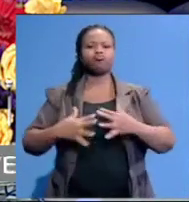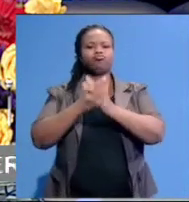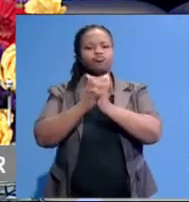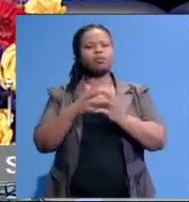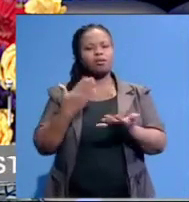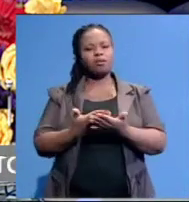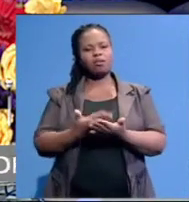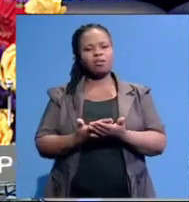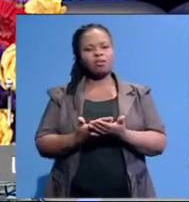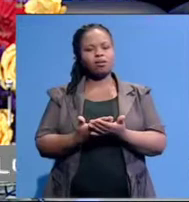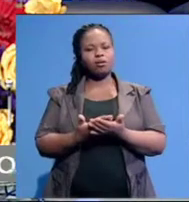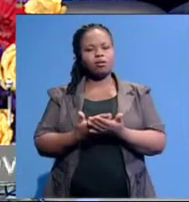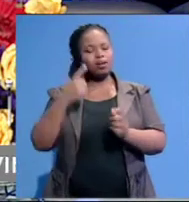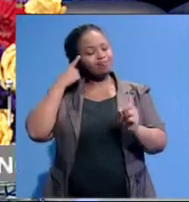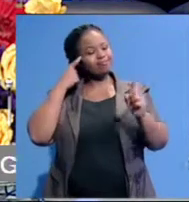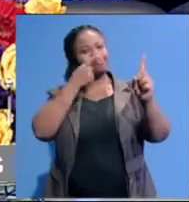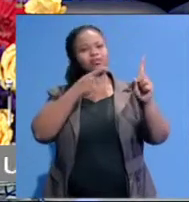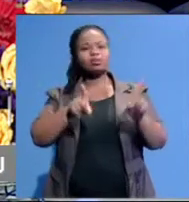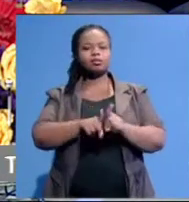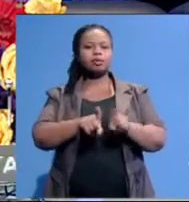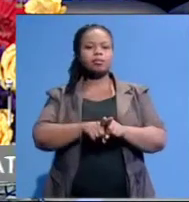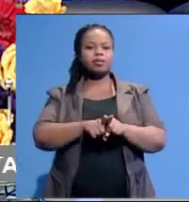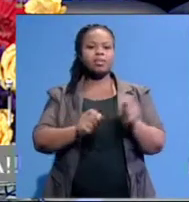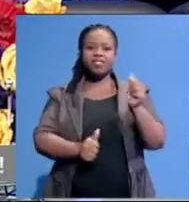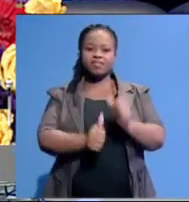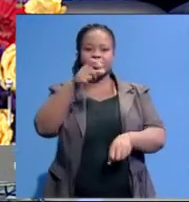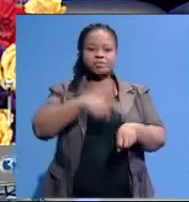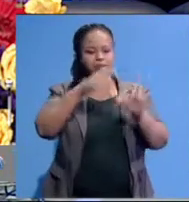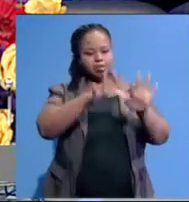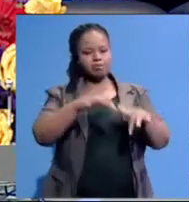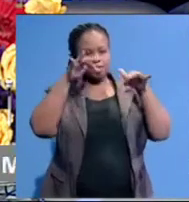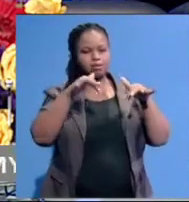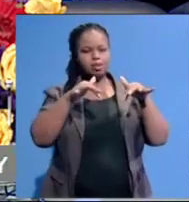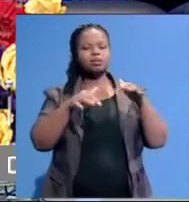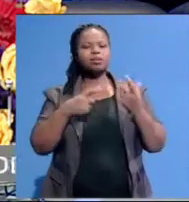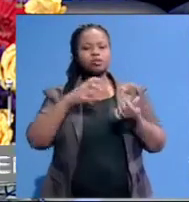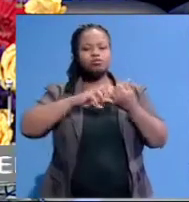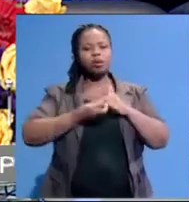that the first cabinet had to deal with. Remember that